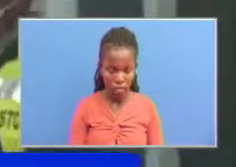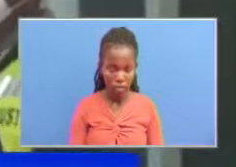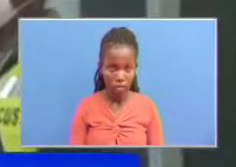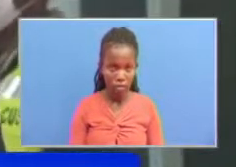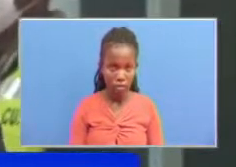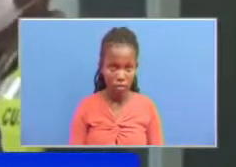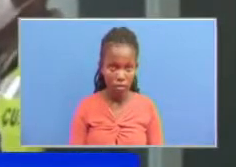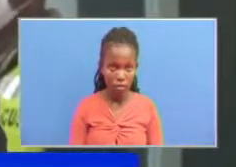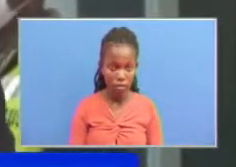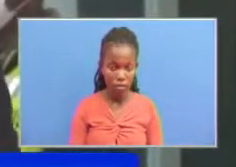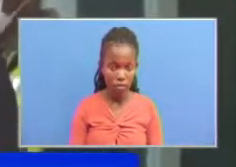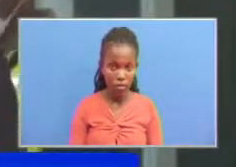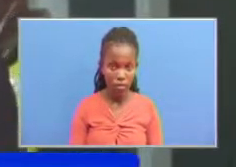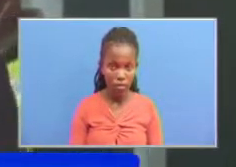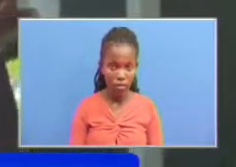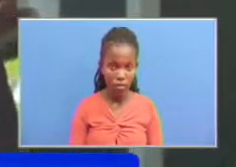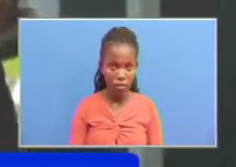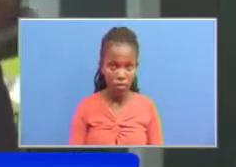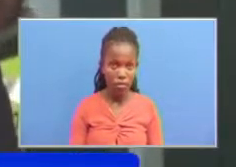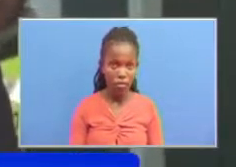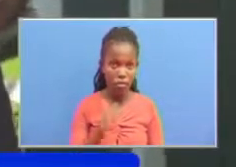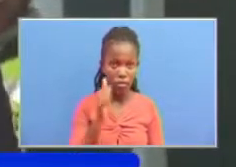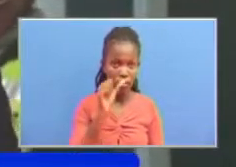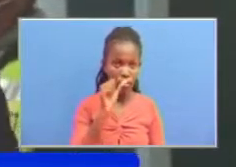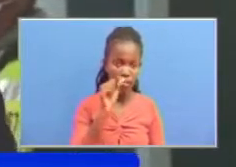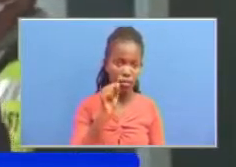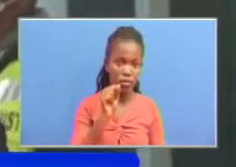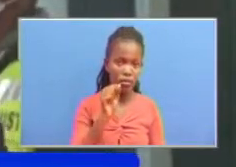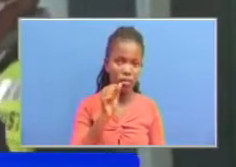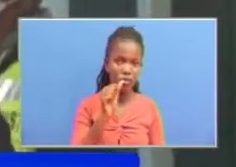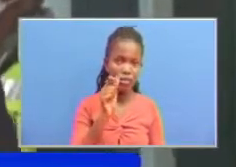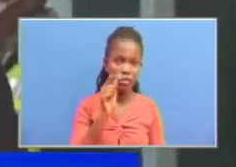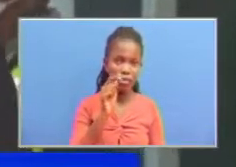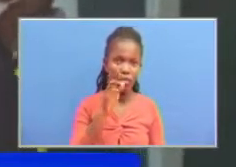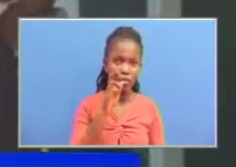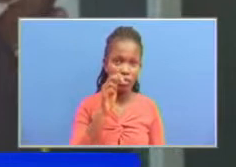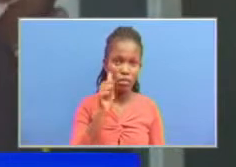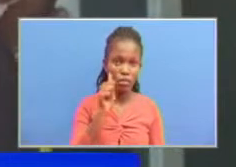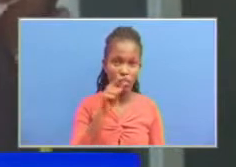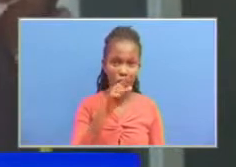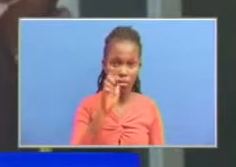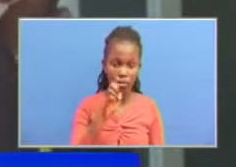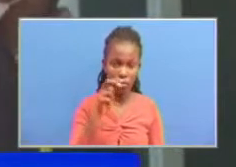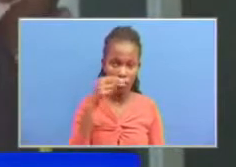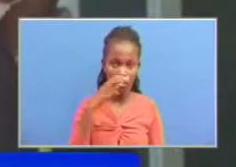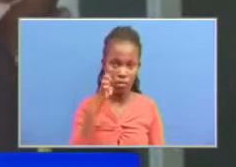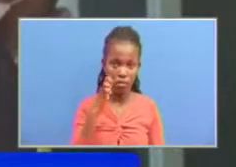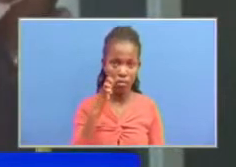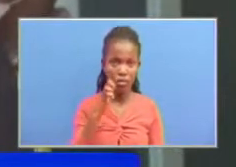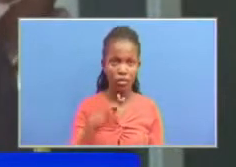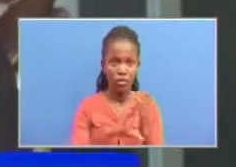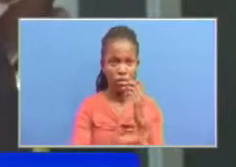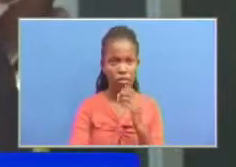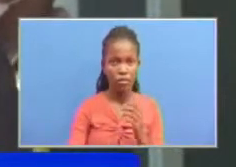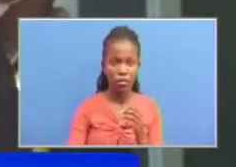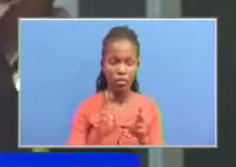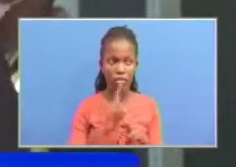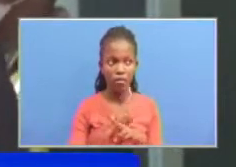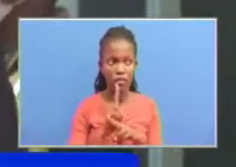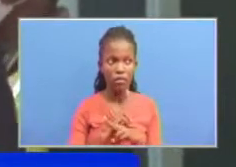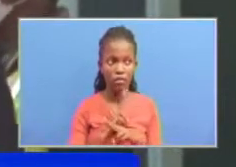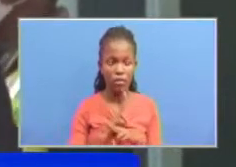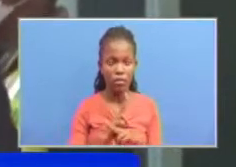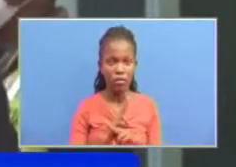It's still fair to say that you can use the AstraZeneca vaccine for the Delta variant, because one of the countries which has used AstraZeneca in a